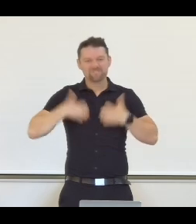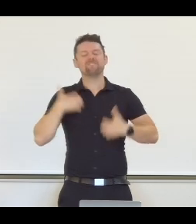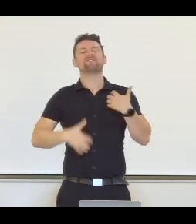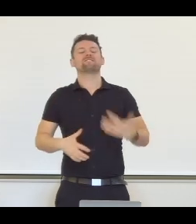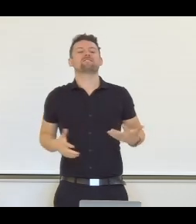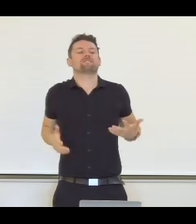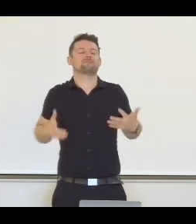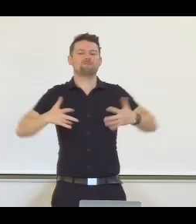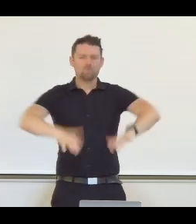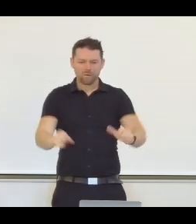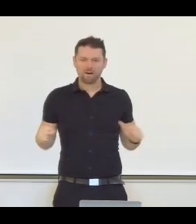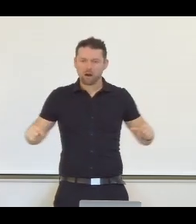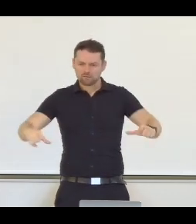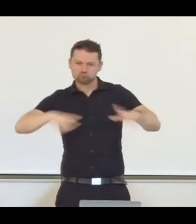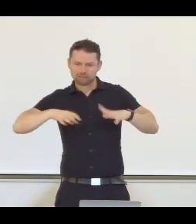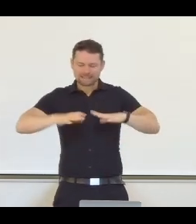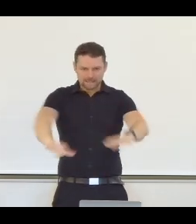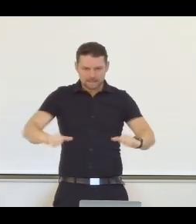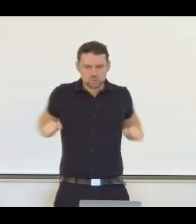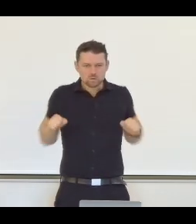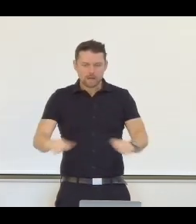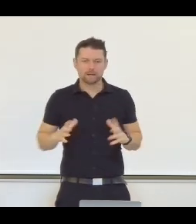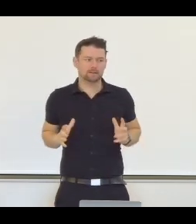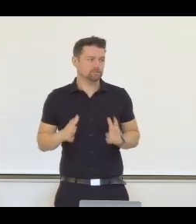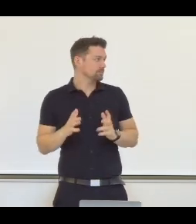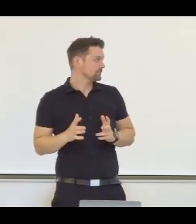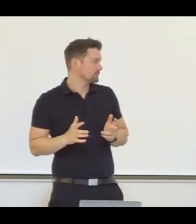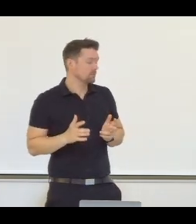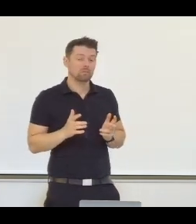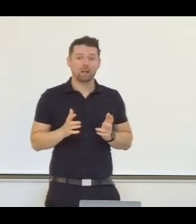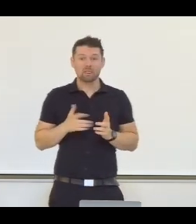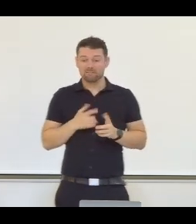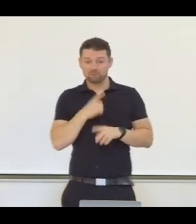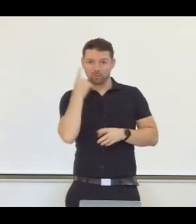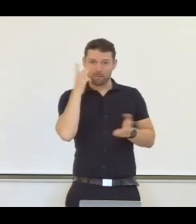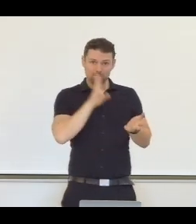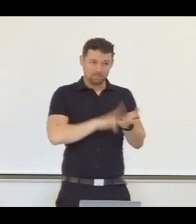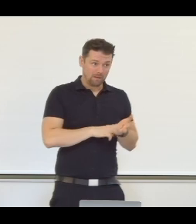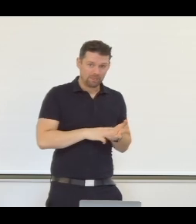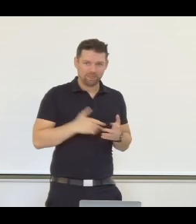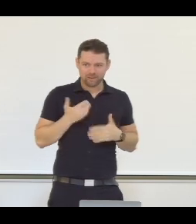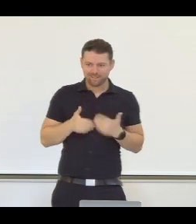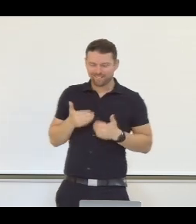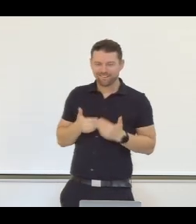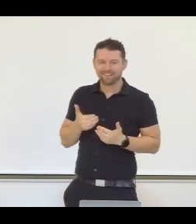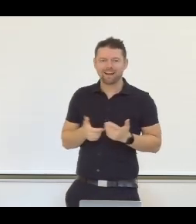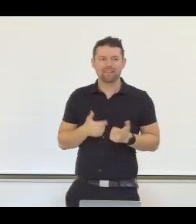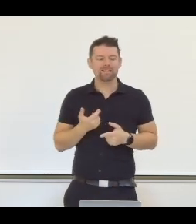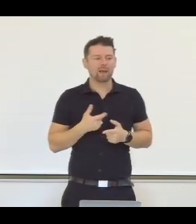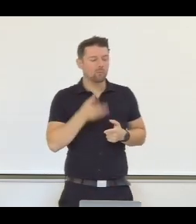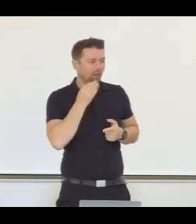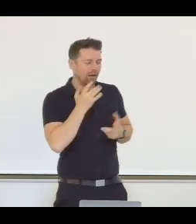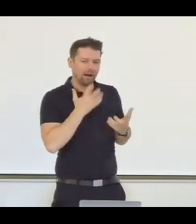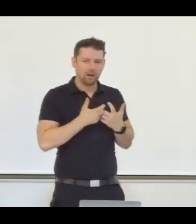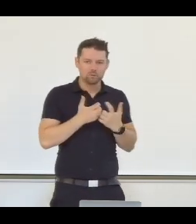are ready for it. It was the same for us. And it lasted for 1 month, and then we learned to work